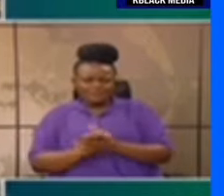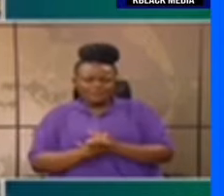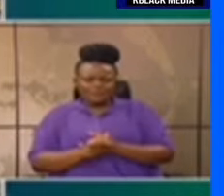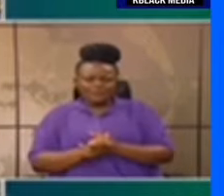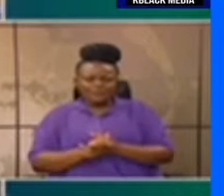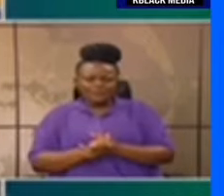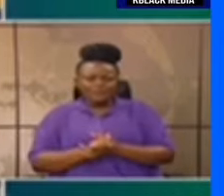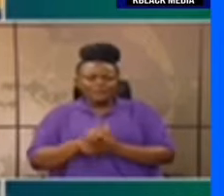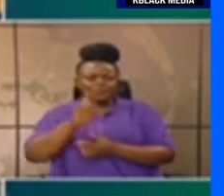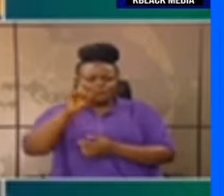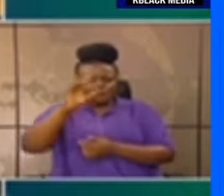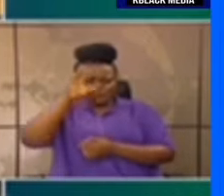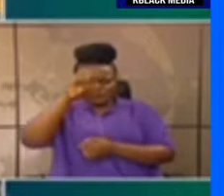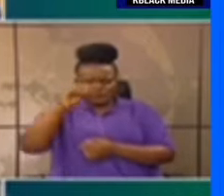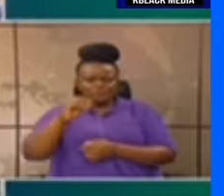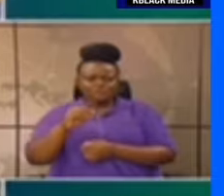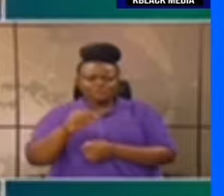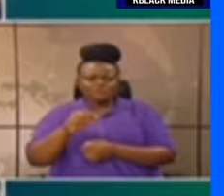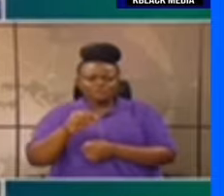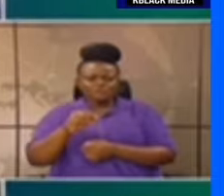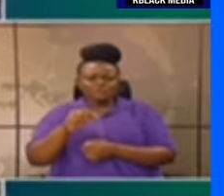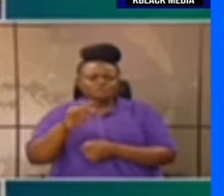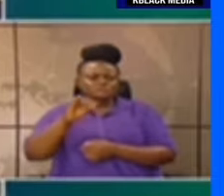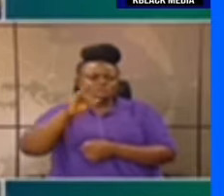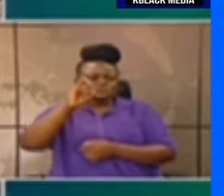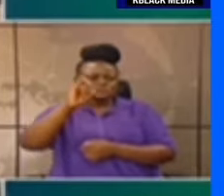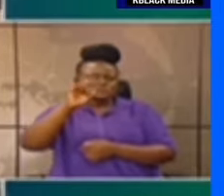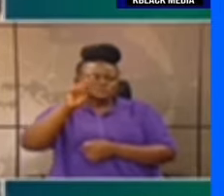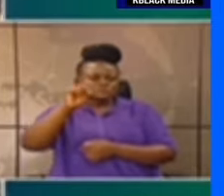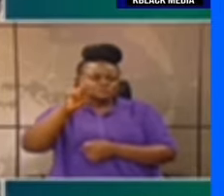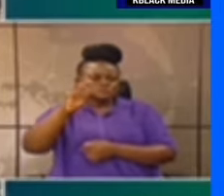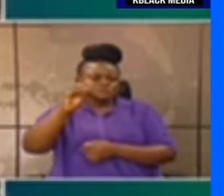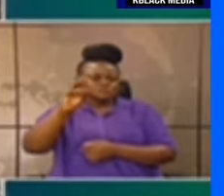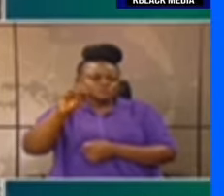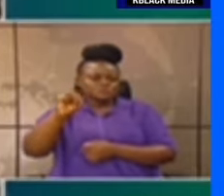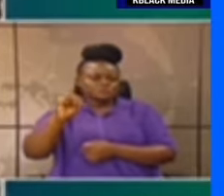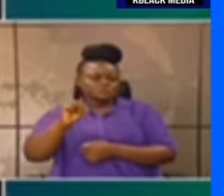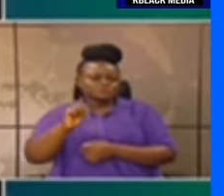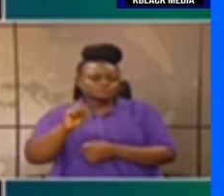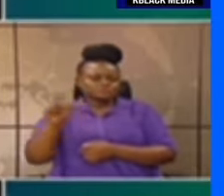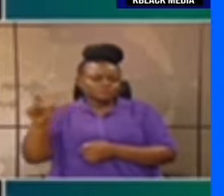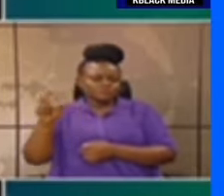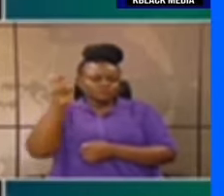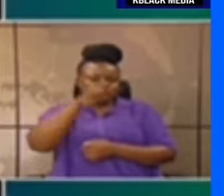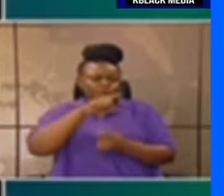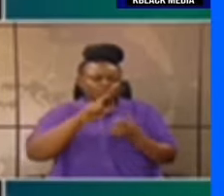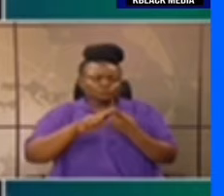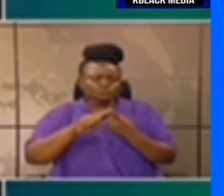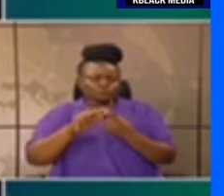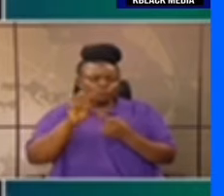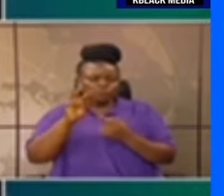Inkum. Enra, I think last Friday, Saturday, or thereabout. No, Wale Wale. On my